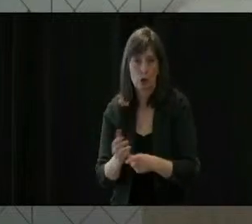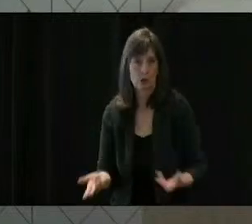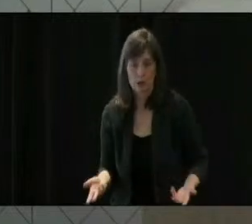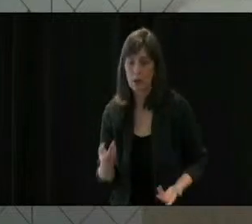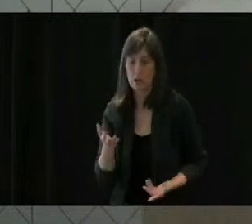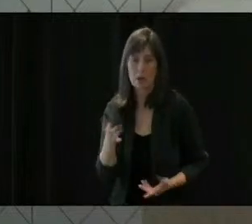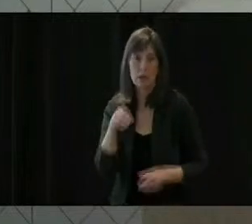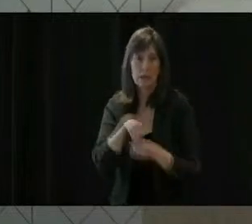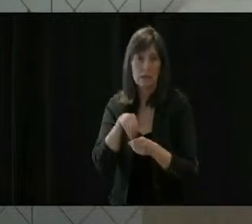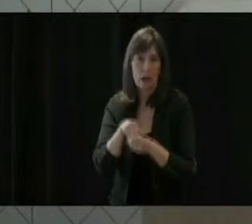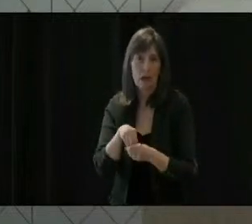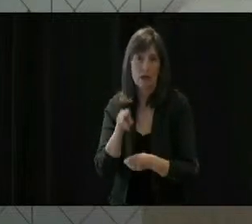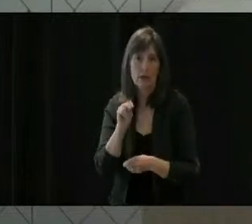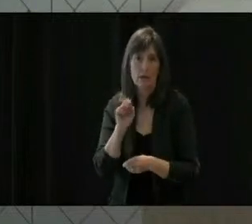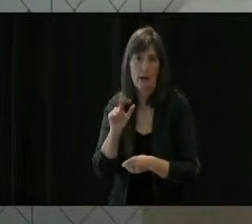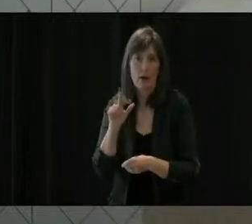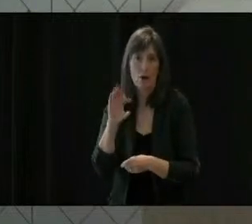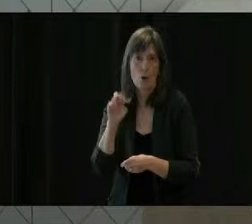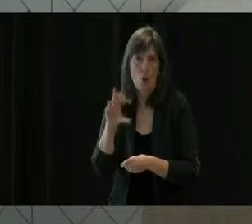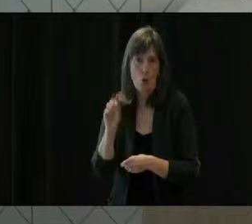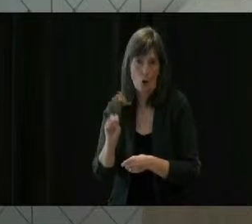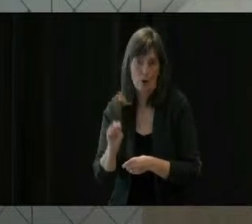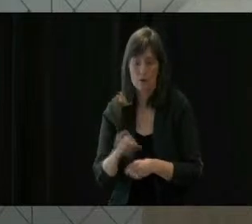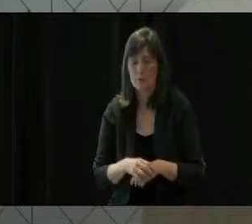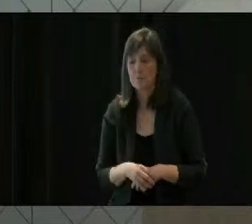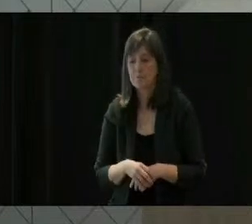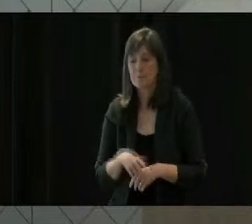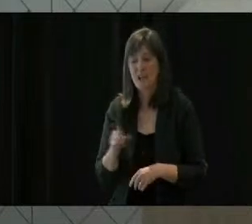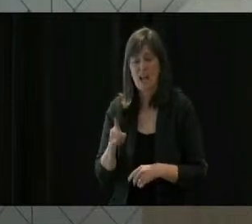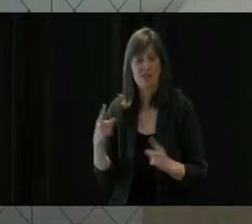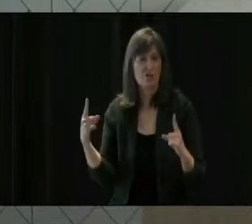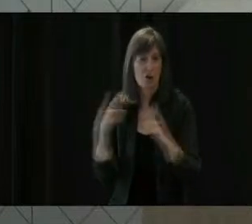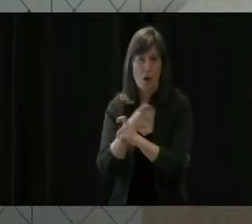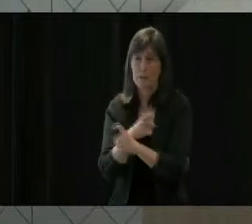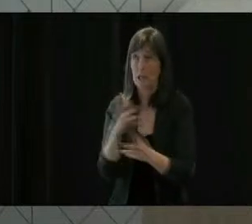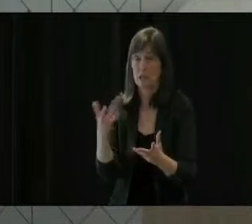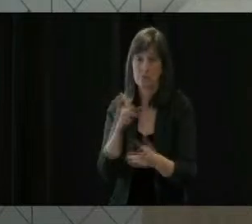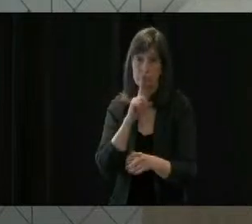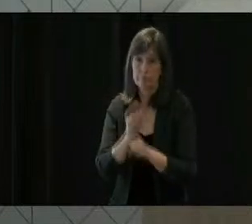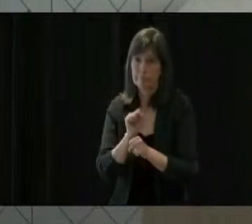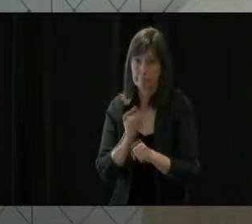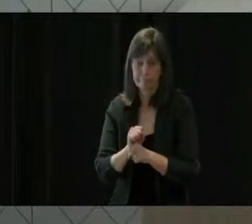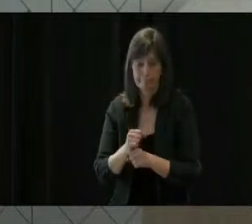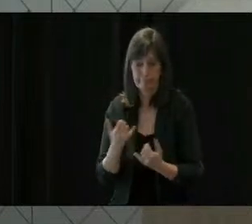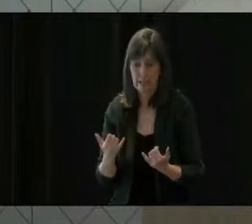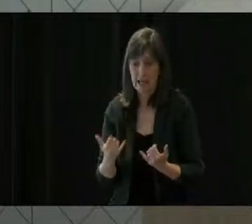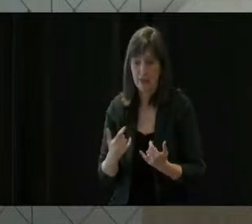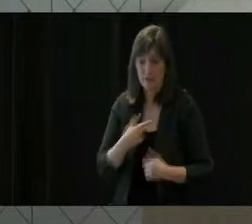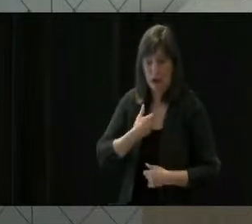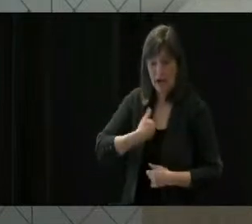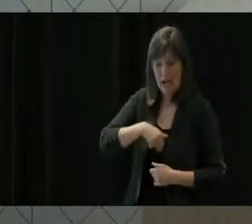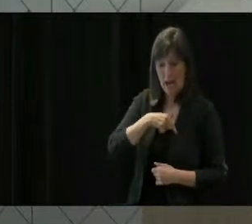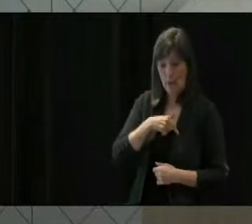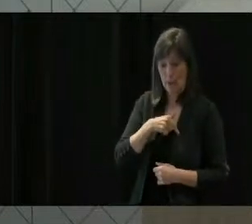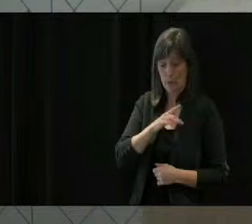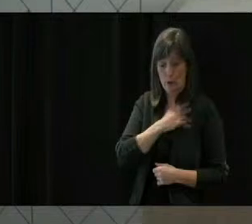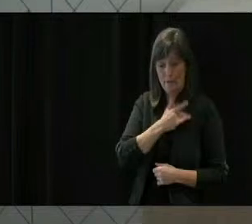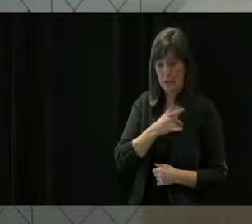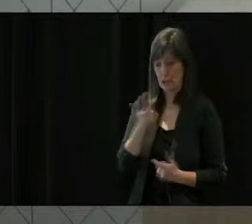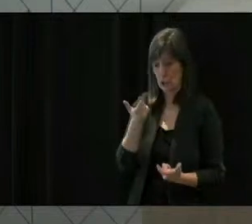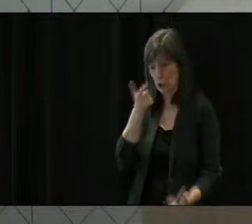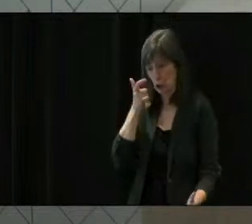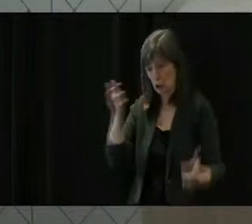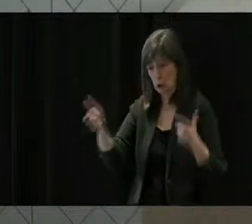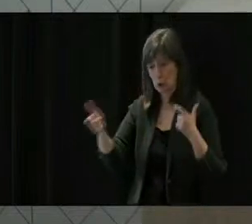that with respect to NALCOR, it's far too complex and unwieldy for the size of our province.